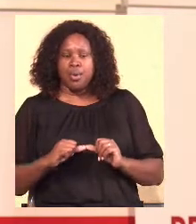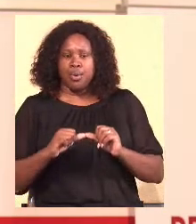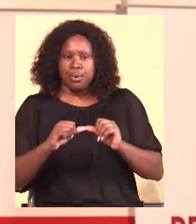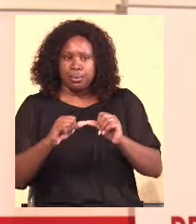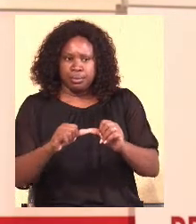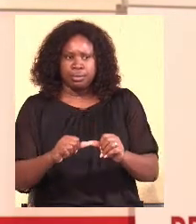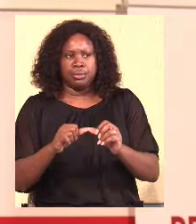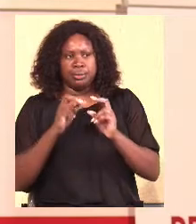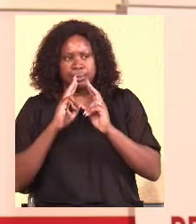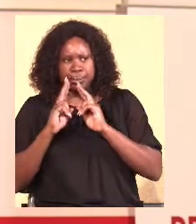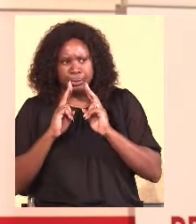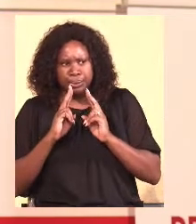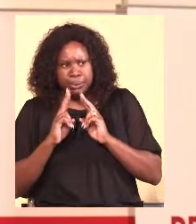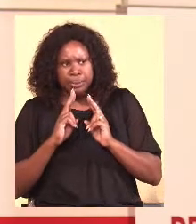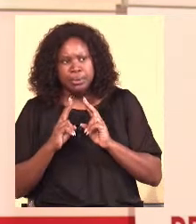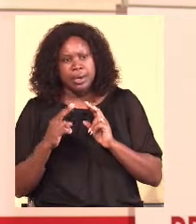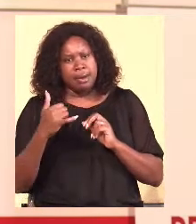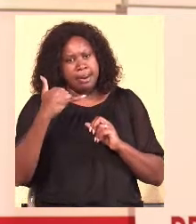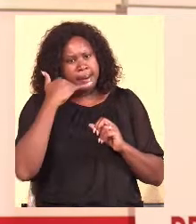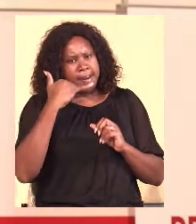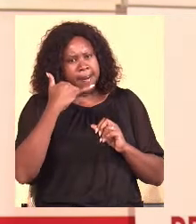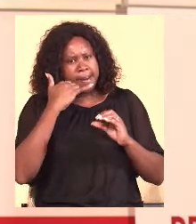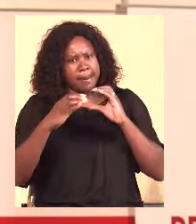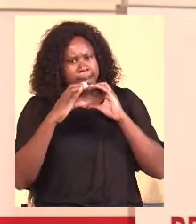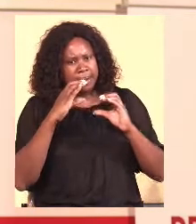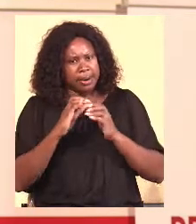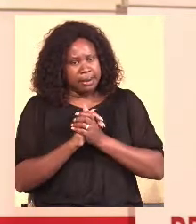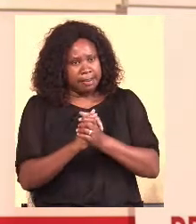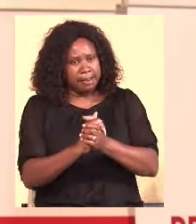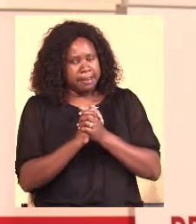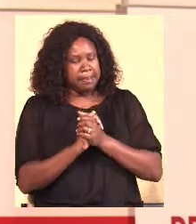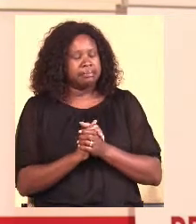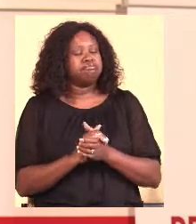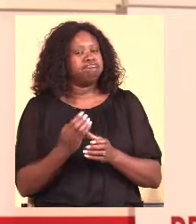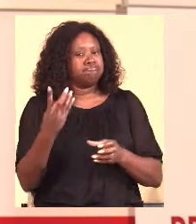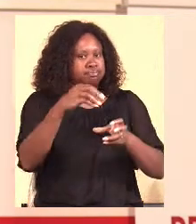further our telecommunication partners,